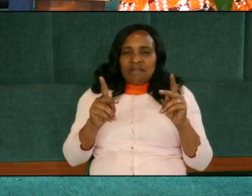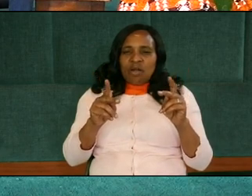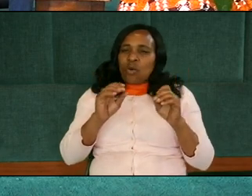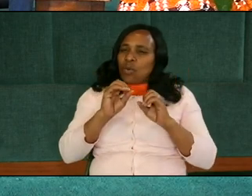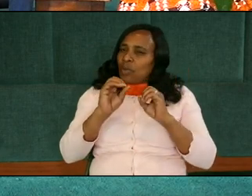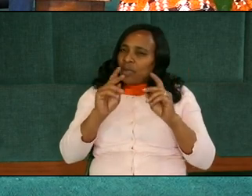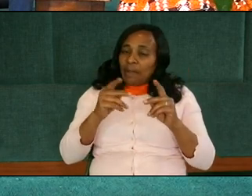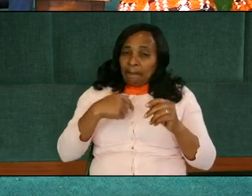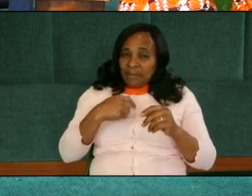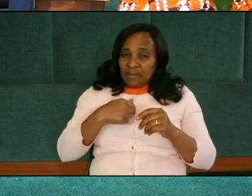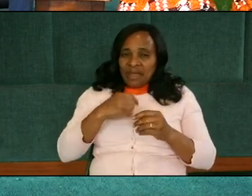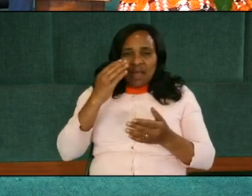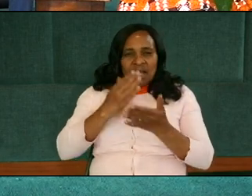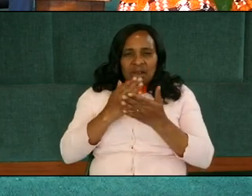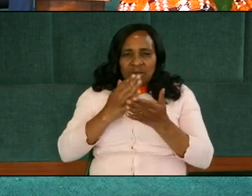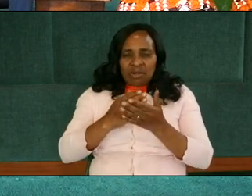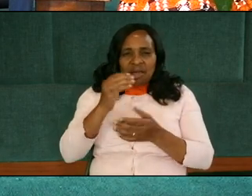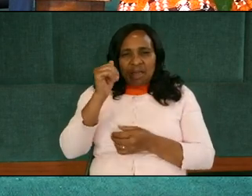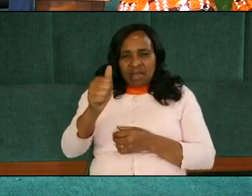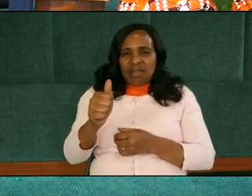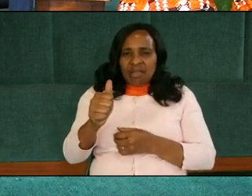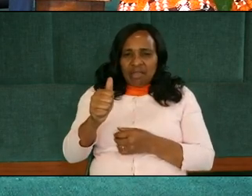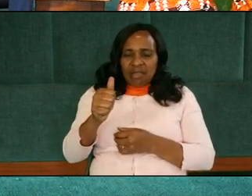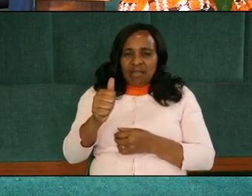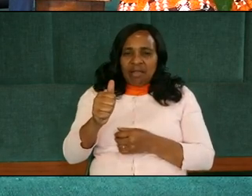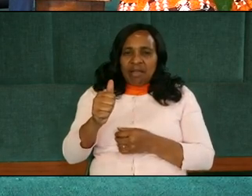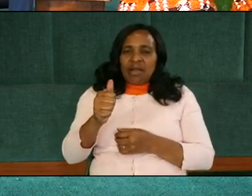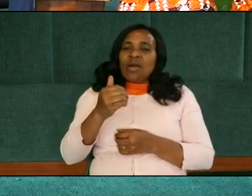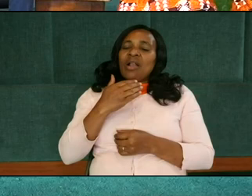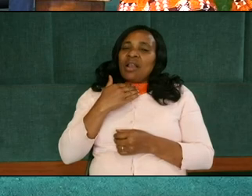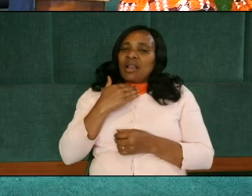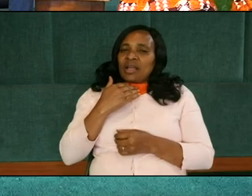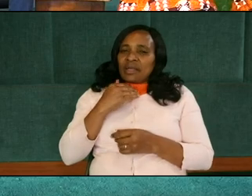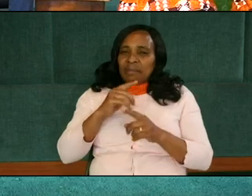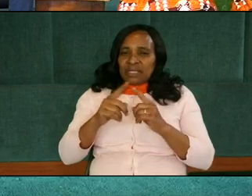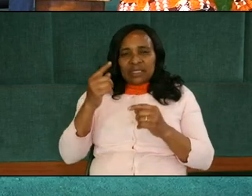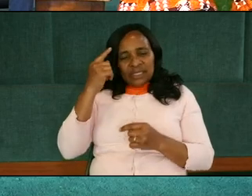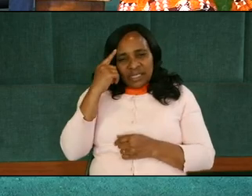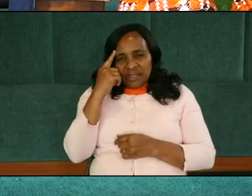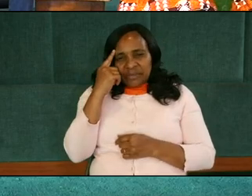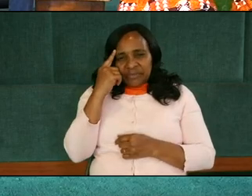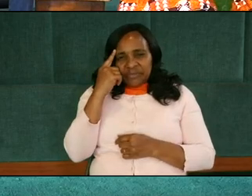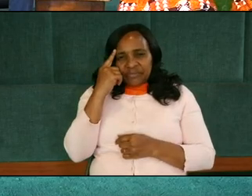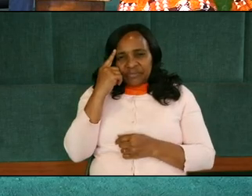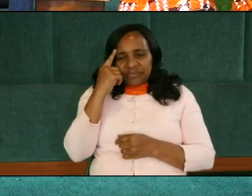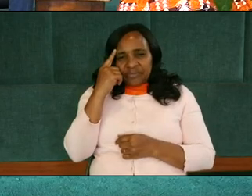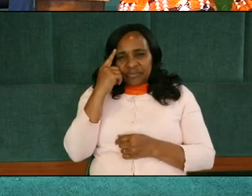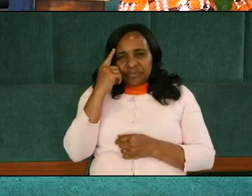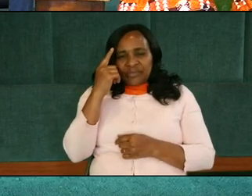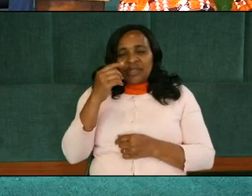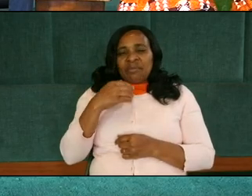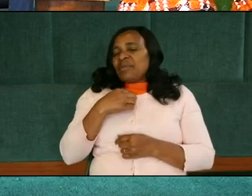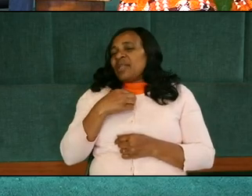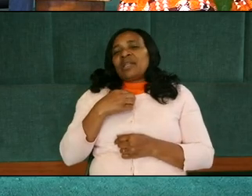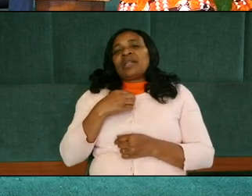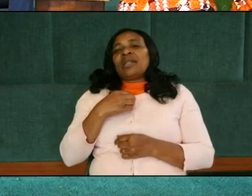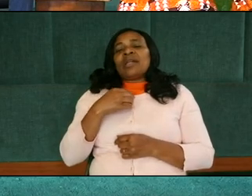Yeah, I would really love an A on my scorecard, but I think I would give myself a